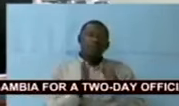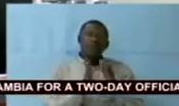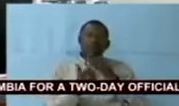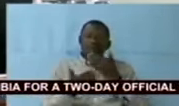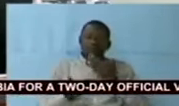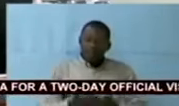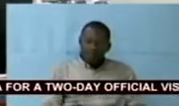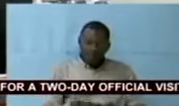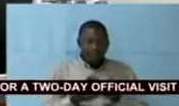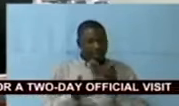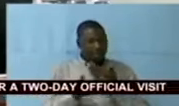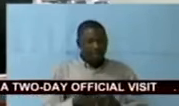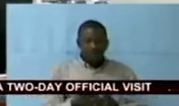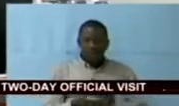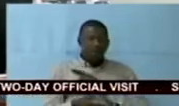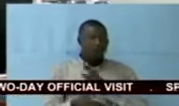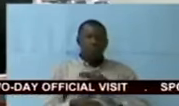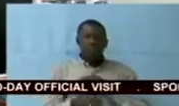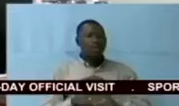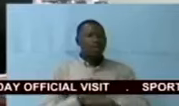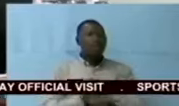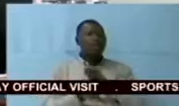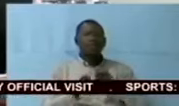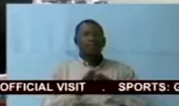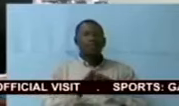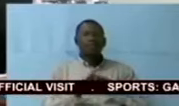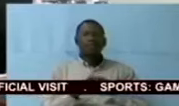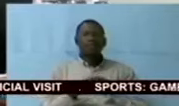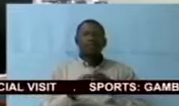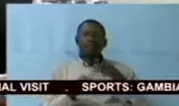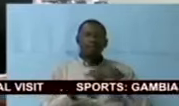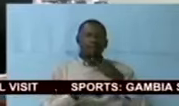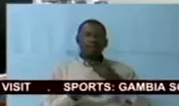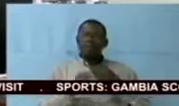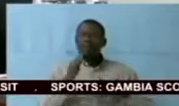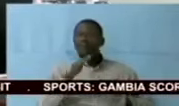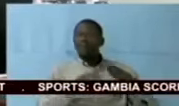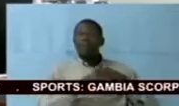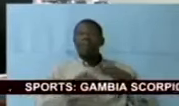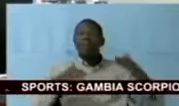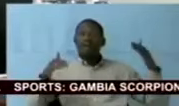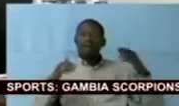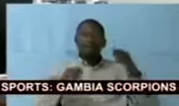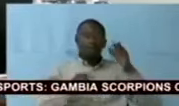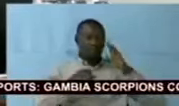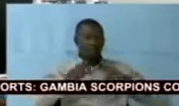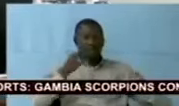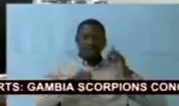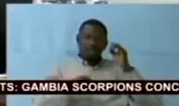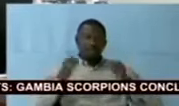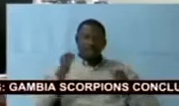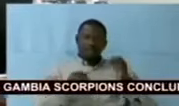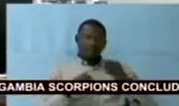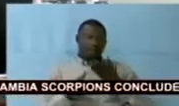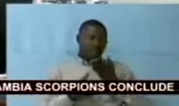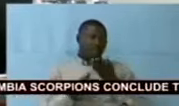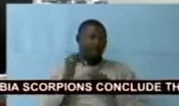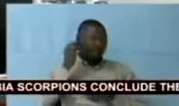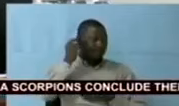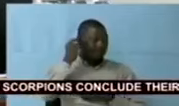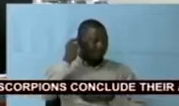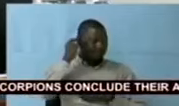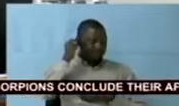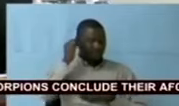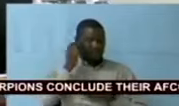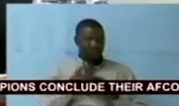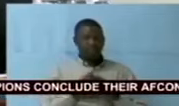a ground for a stay of proceedings in the main trial. We juberi kitindiri silolu kasain kandiri